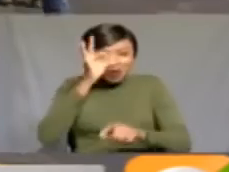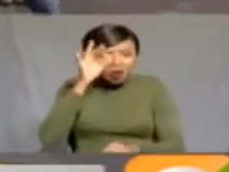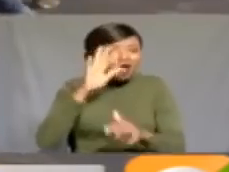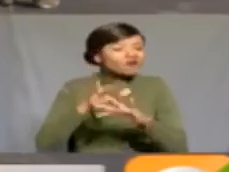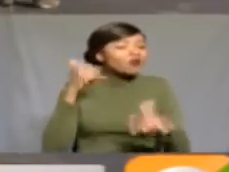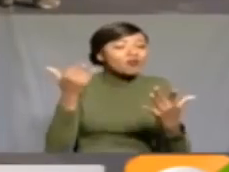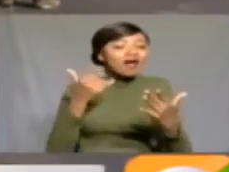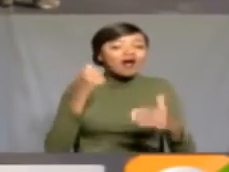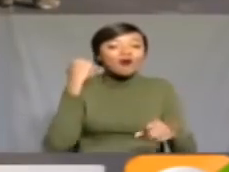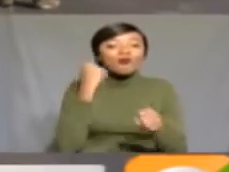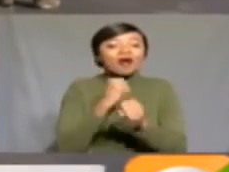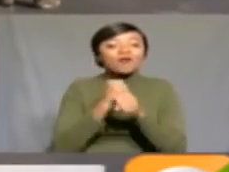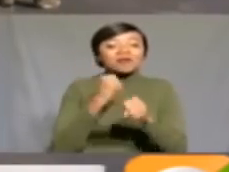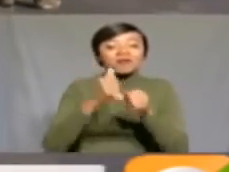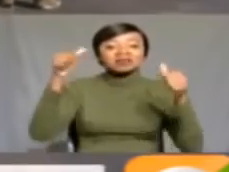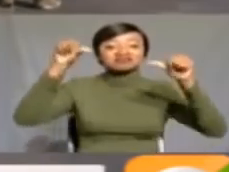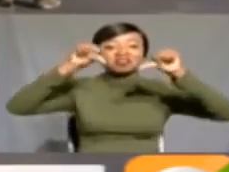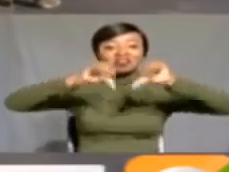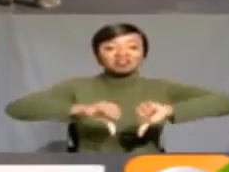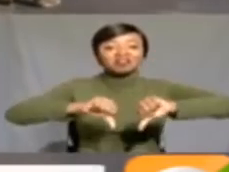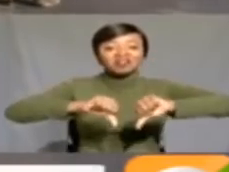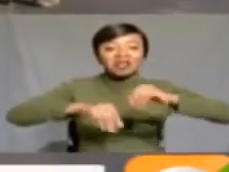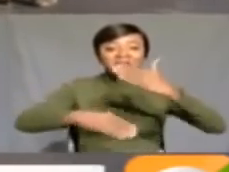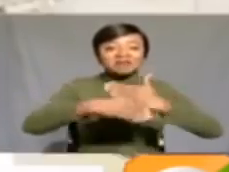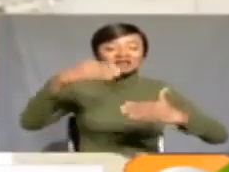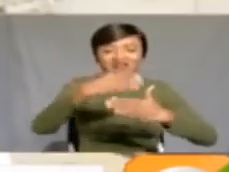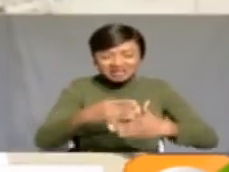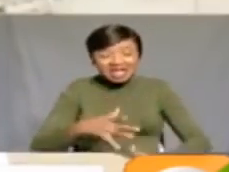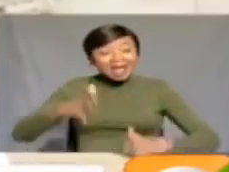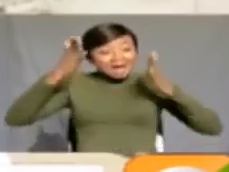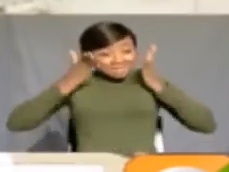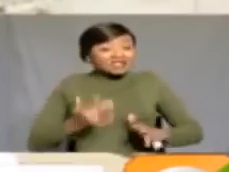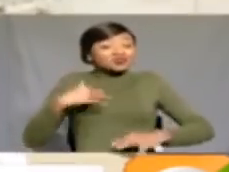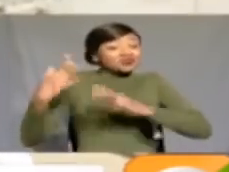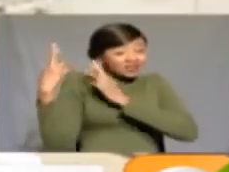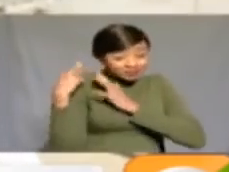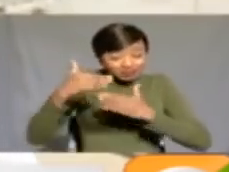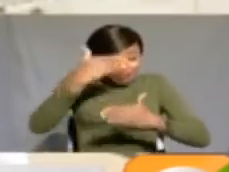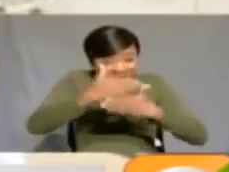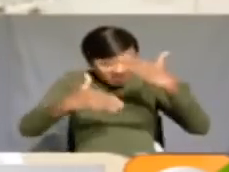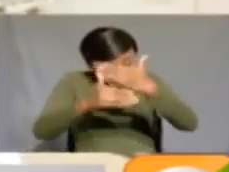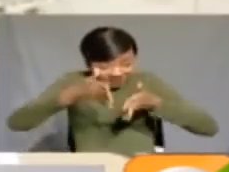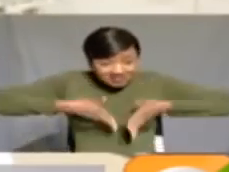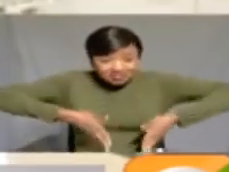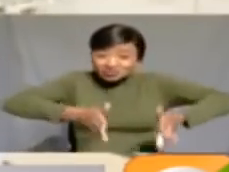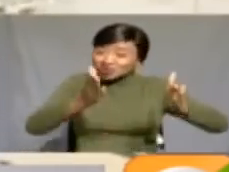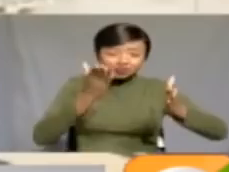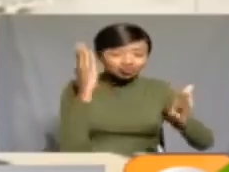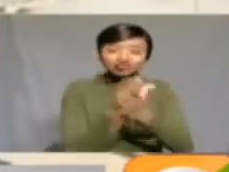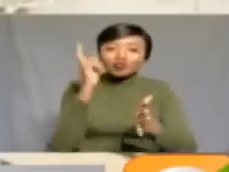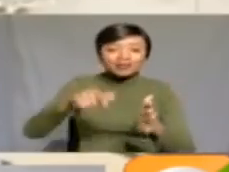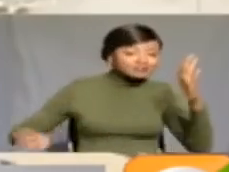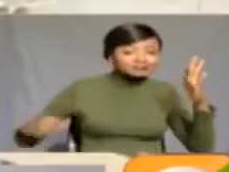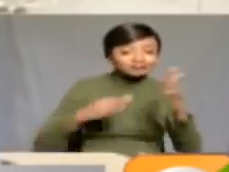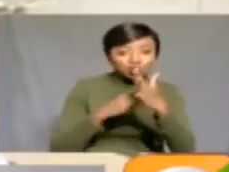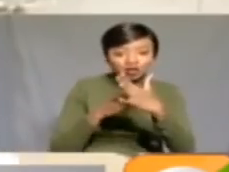result of poor workmanship. Hata wale wanajenga hii video tunasema ya kwamba huyu mtu wa blacklisted kwa sababu kama ni maisha ya watu kama ingekuwa basi ama